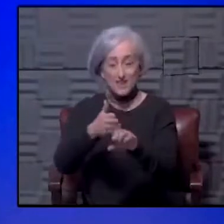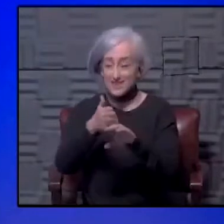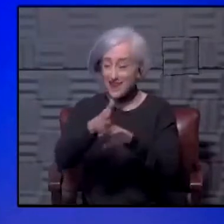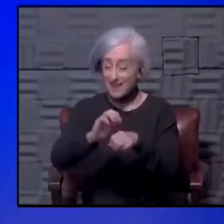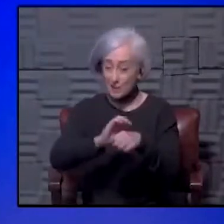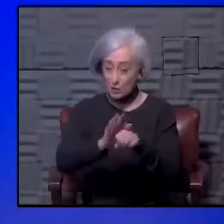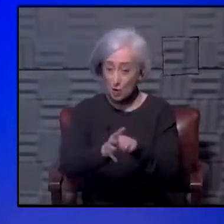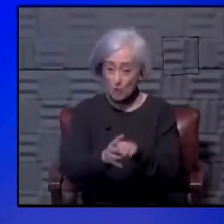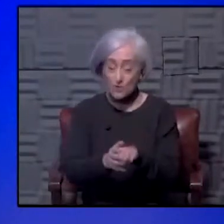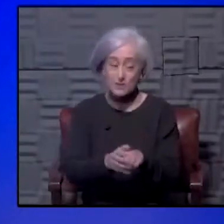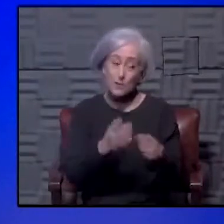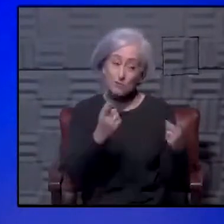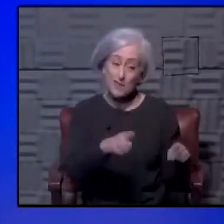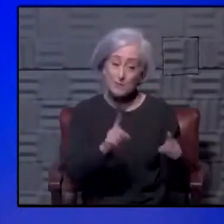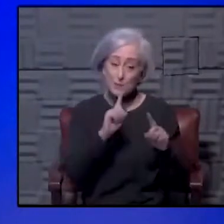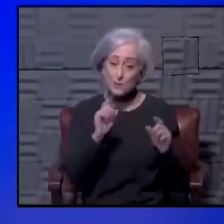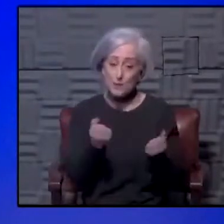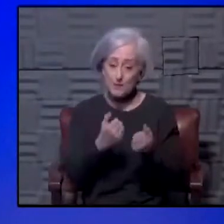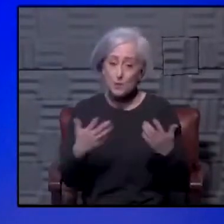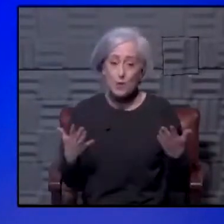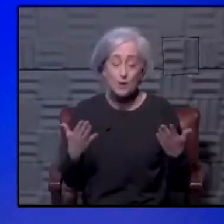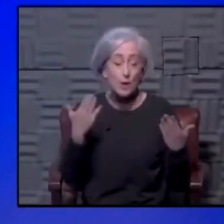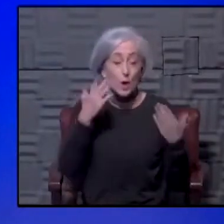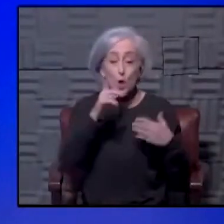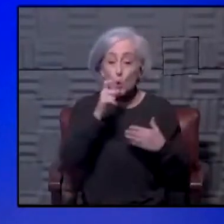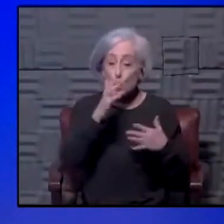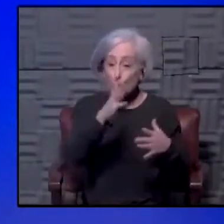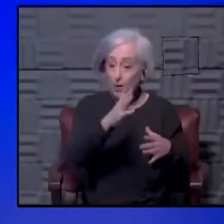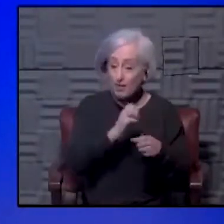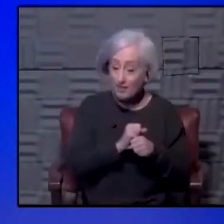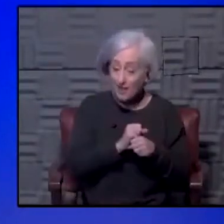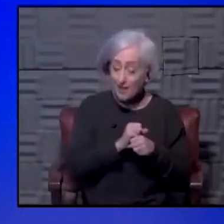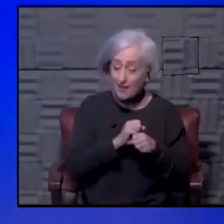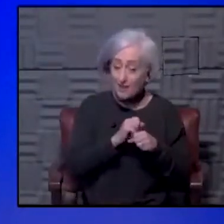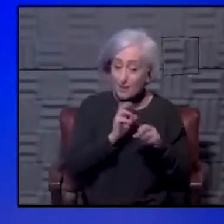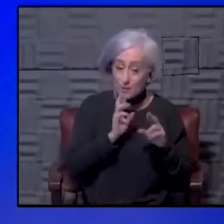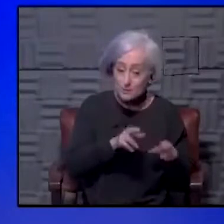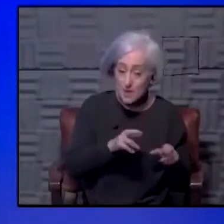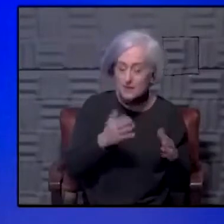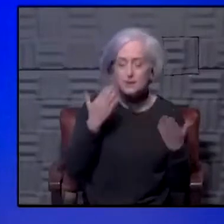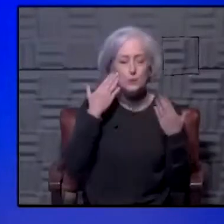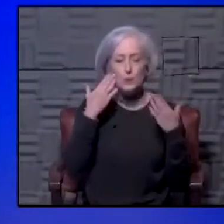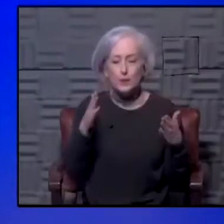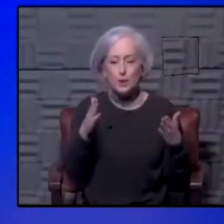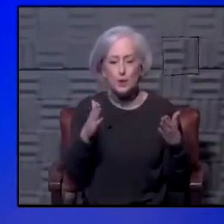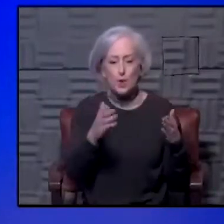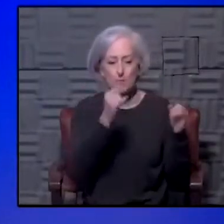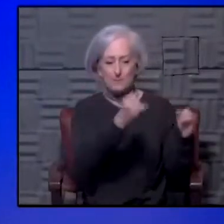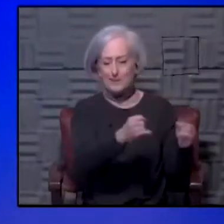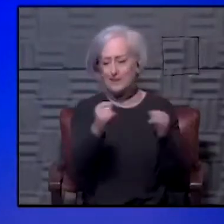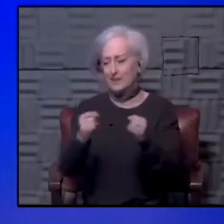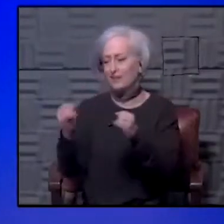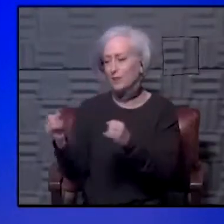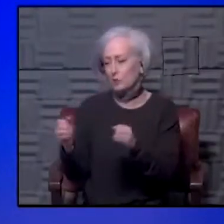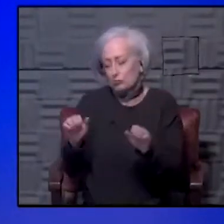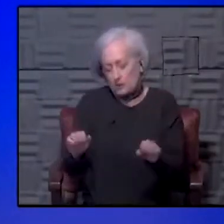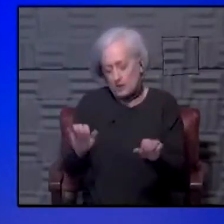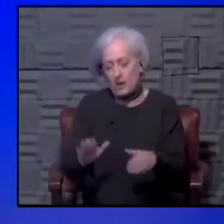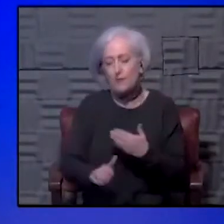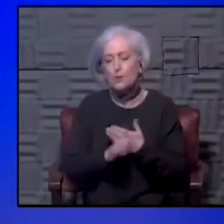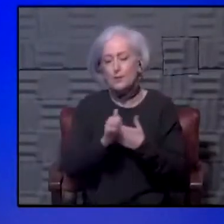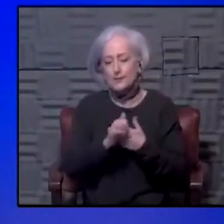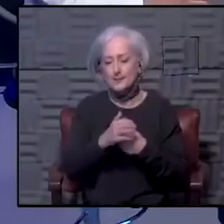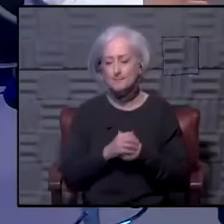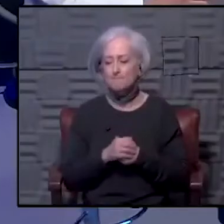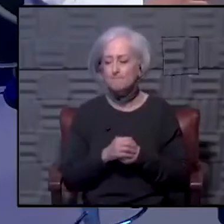does happen to everybody. We don't know who it will happen to, but on an individual basis, you're certainly at risk for that. All right, Josh wants to